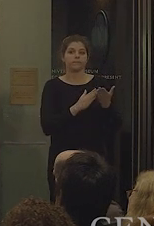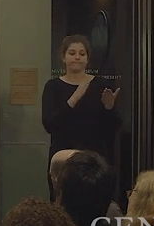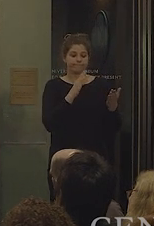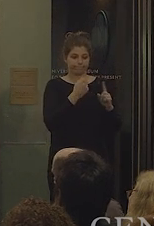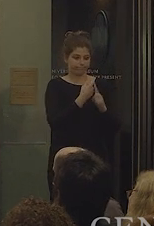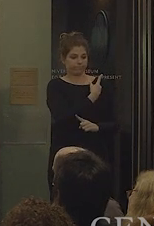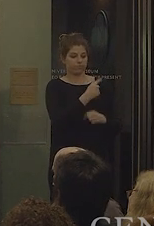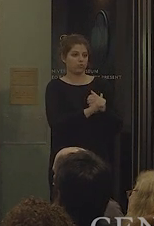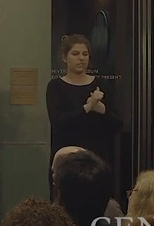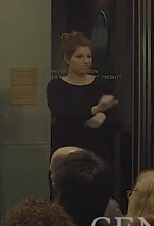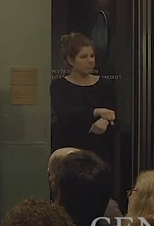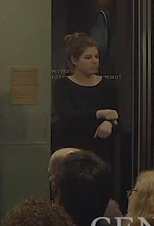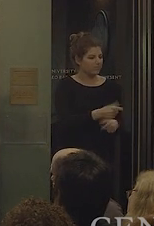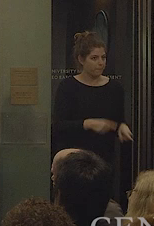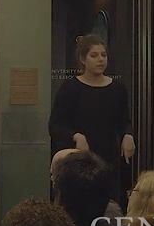weird threats.